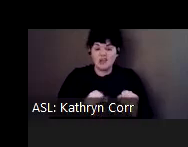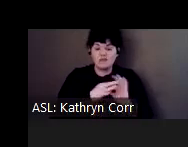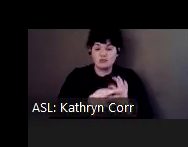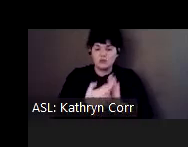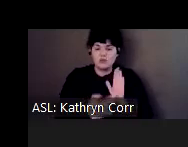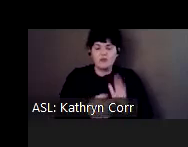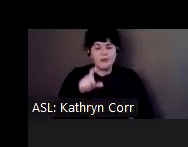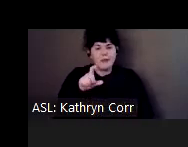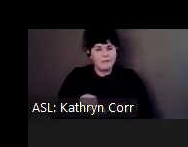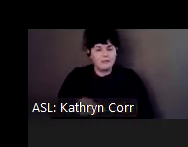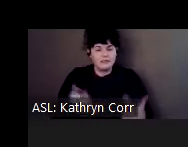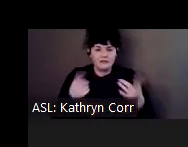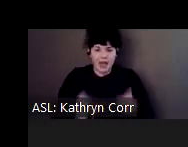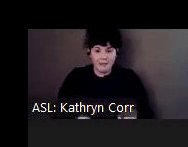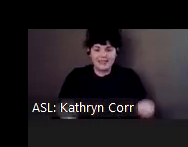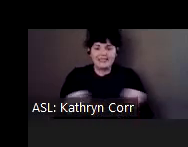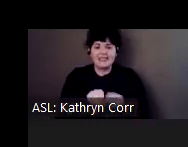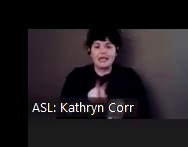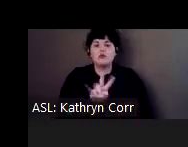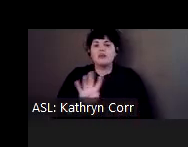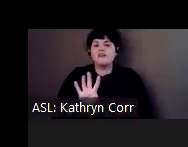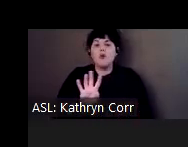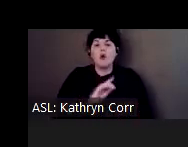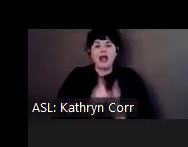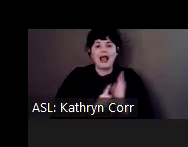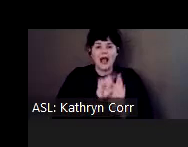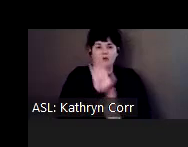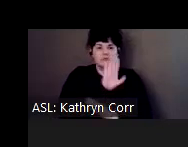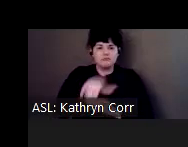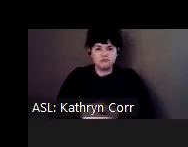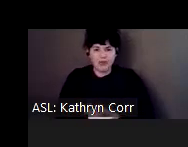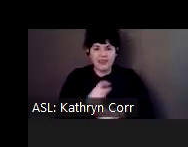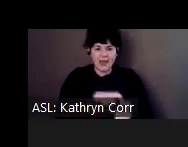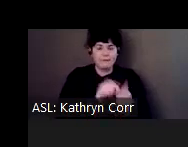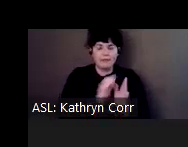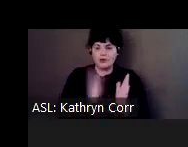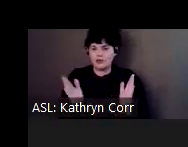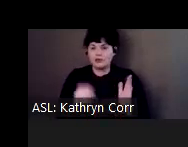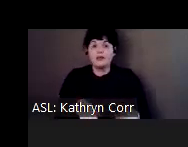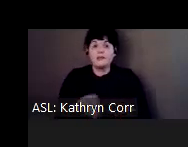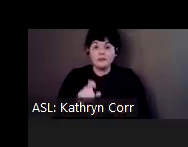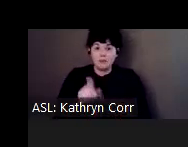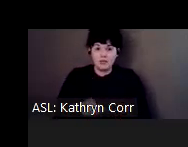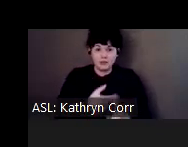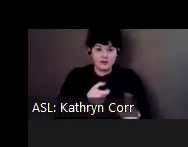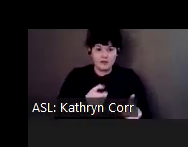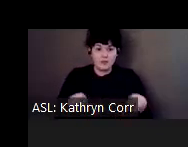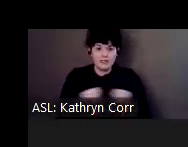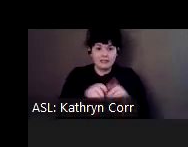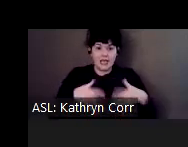the same set of events. None of these convictions can have a maximum sentence of more than 10